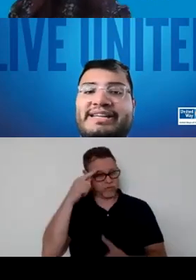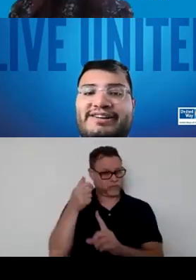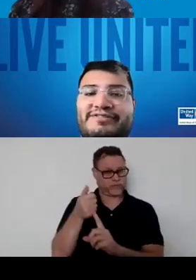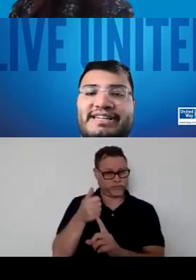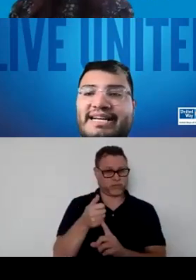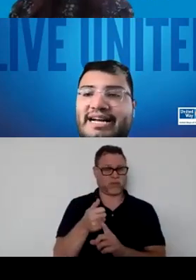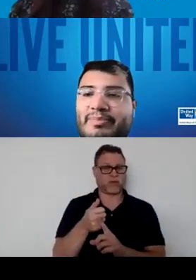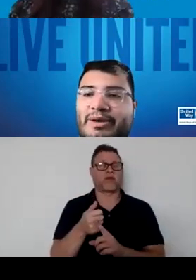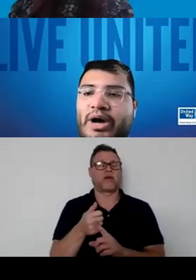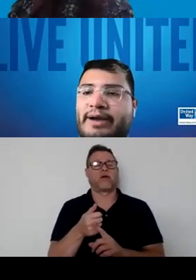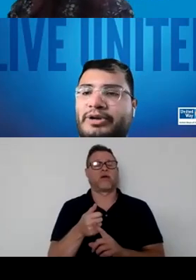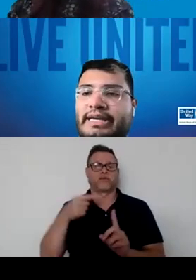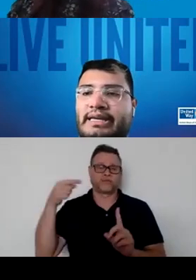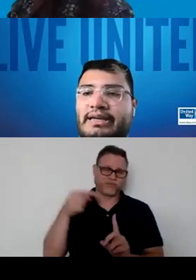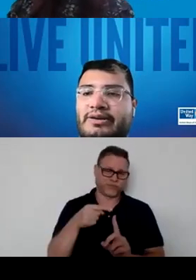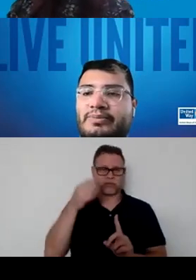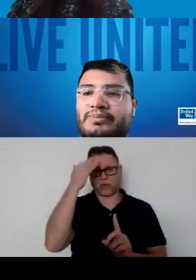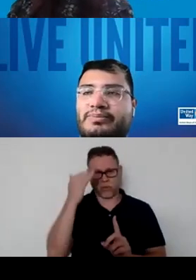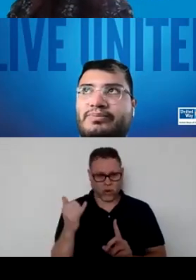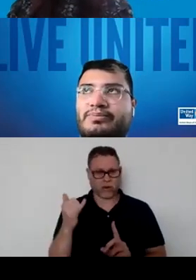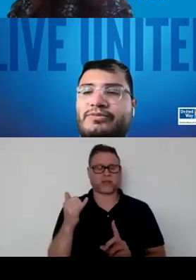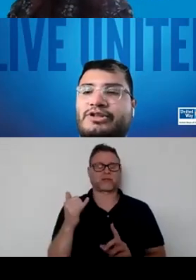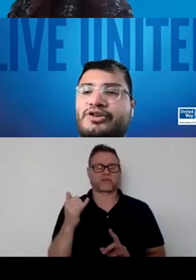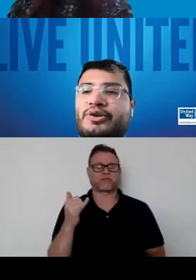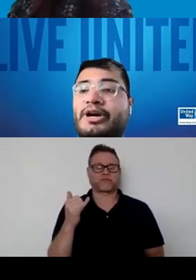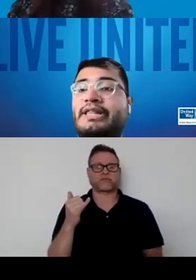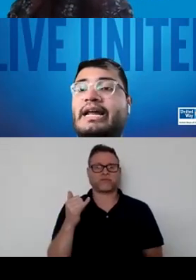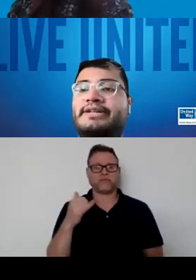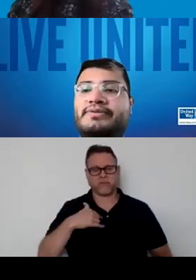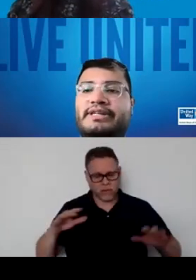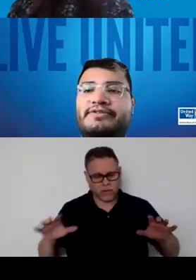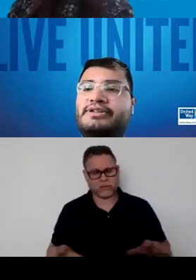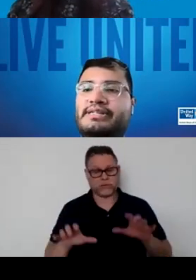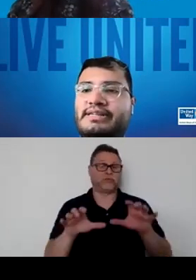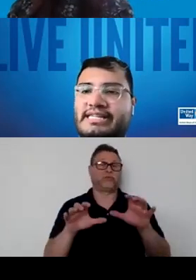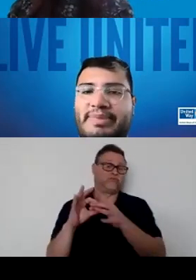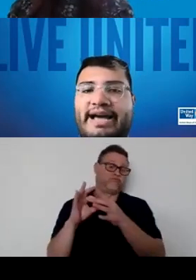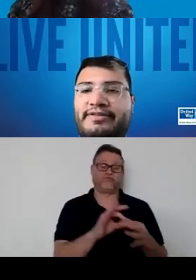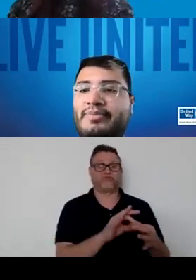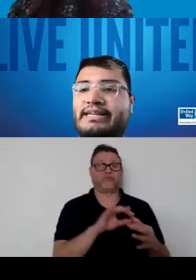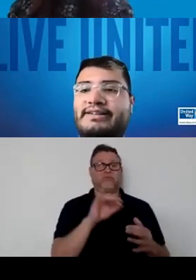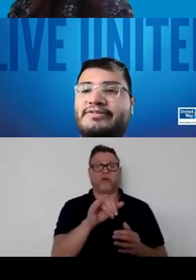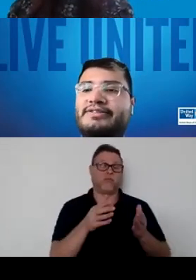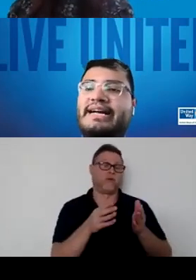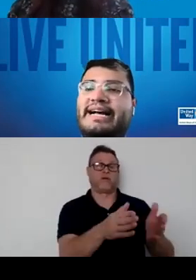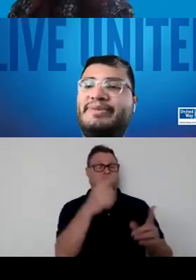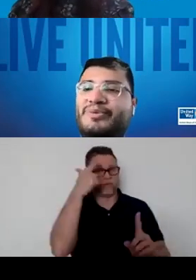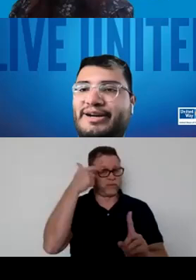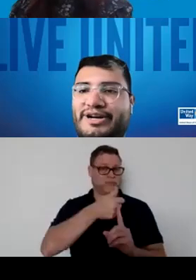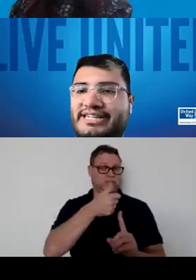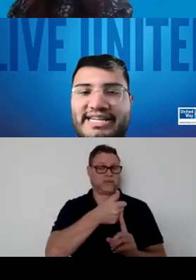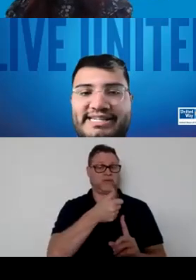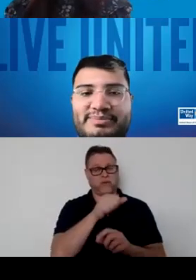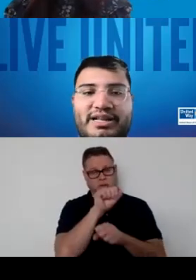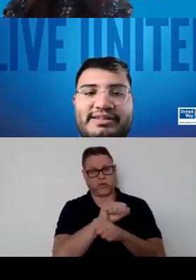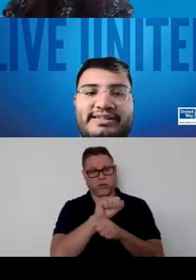ground myself and why I really, do the work that I do and really have chosen this path for myself in working